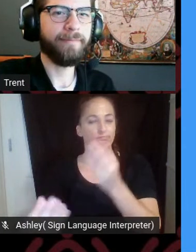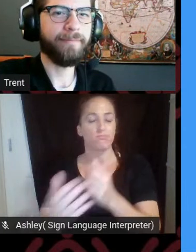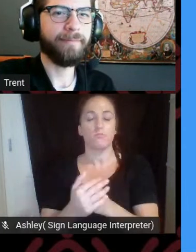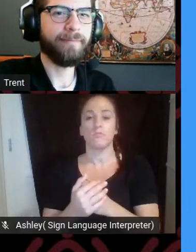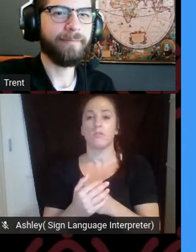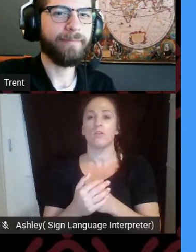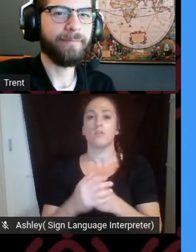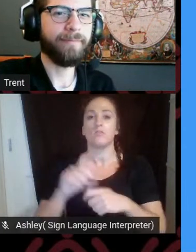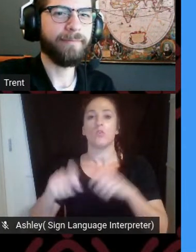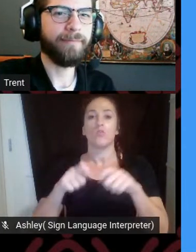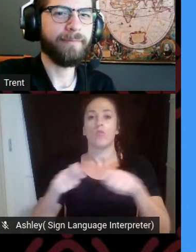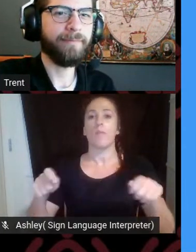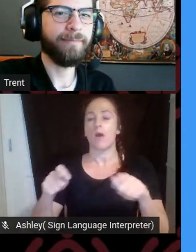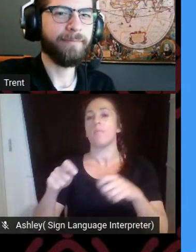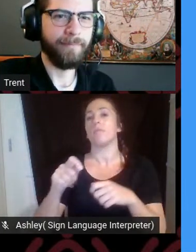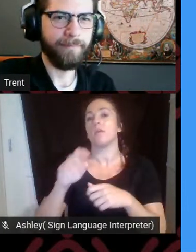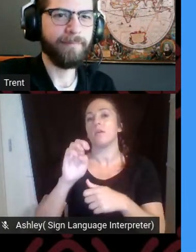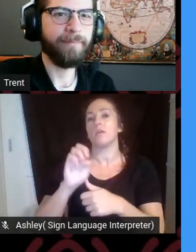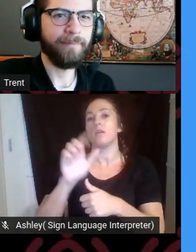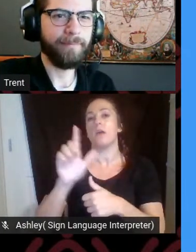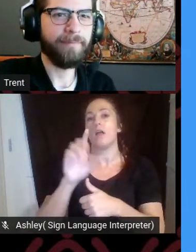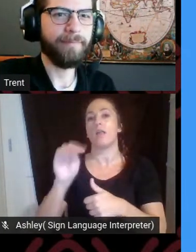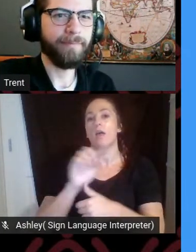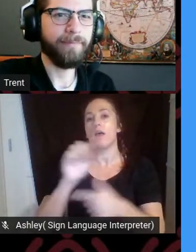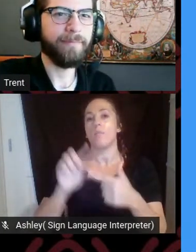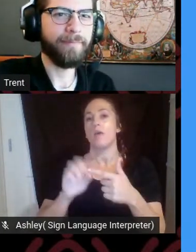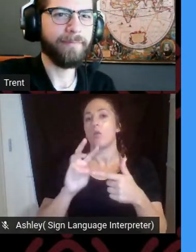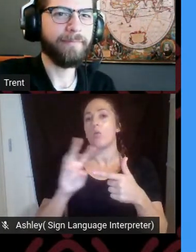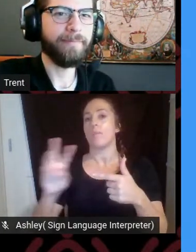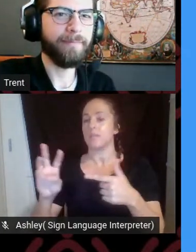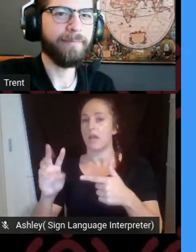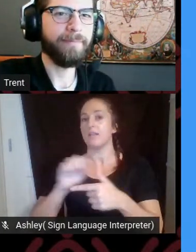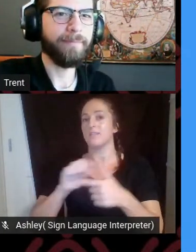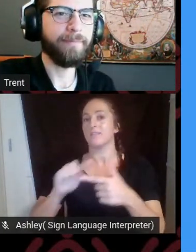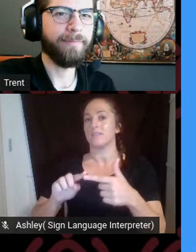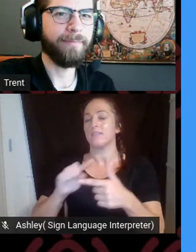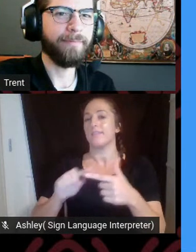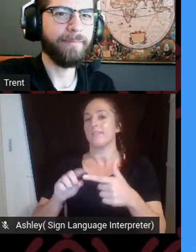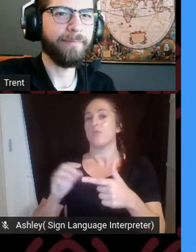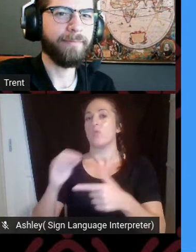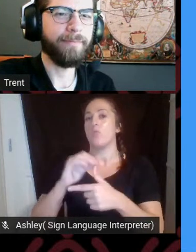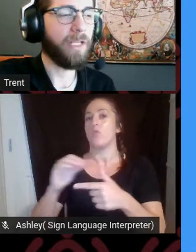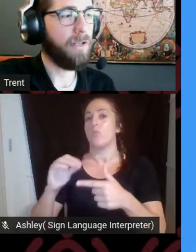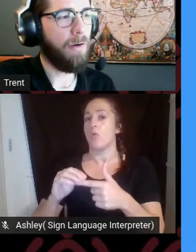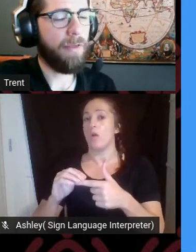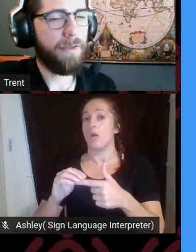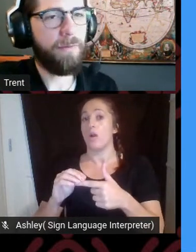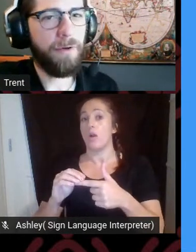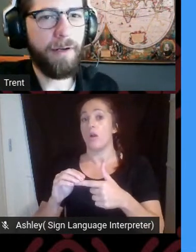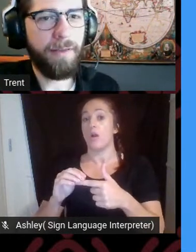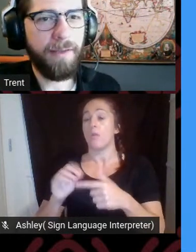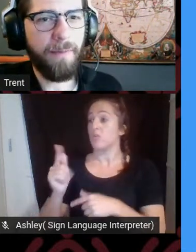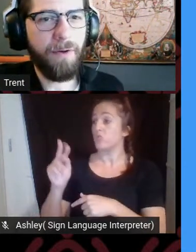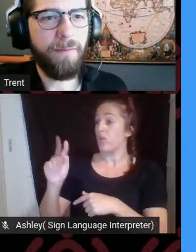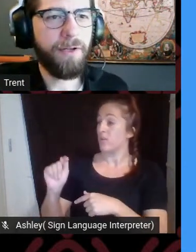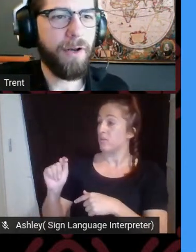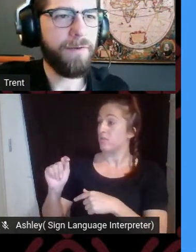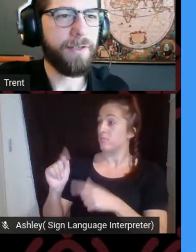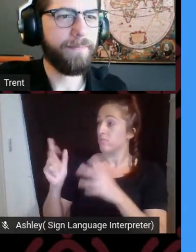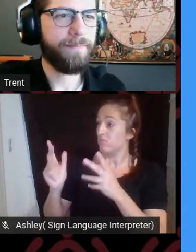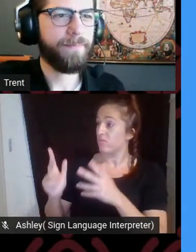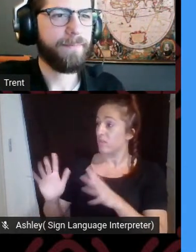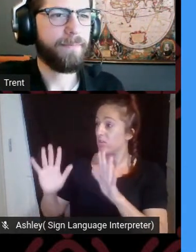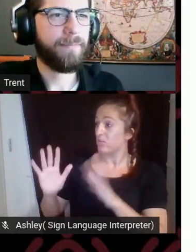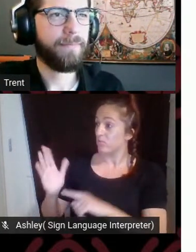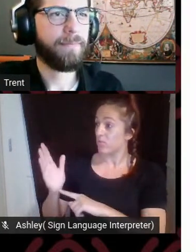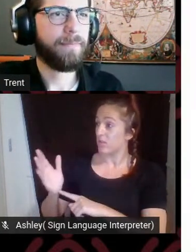information regarding ELM and our websites. We'll go ahead and hop into that unless you have anything else to add, Trent. No, I think that pretty much